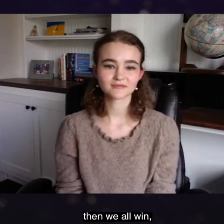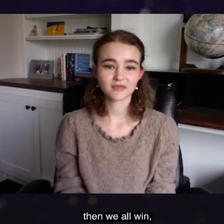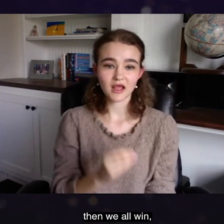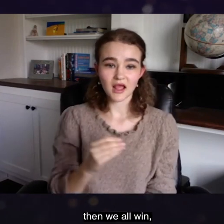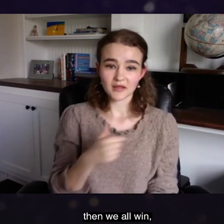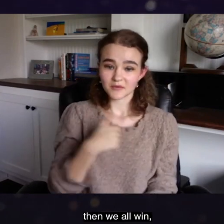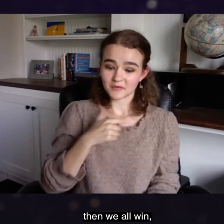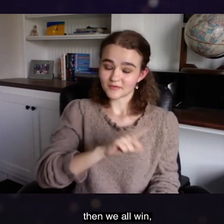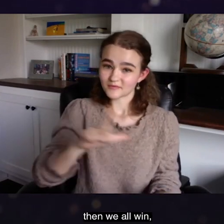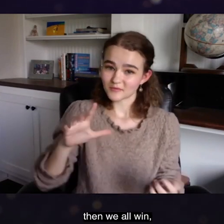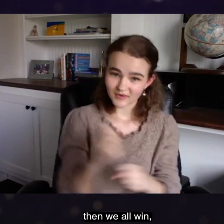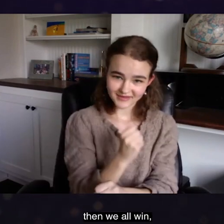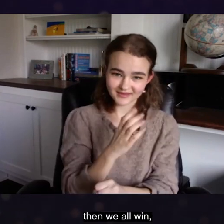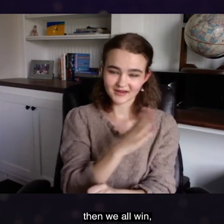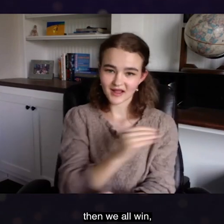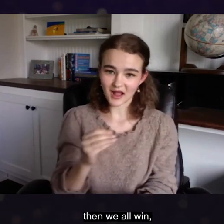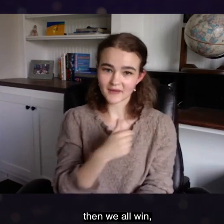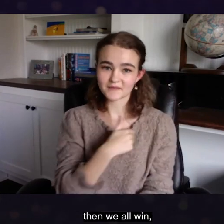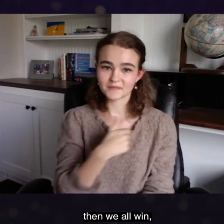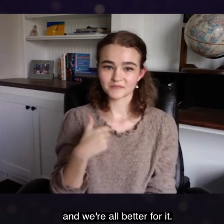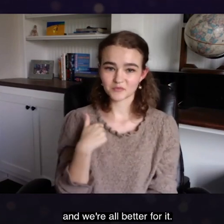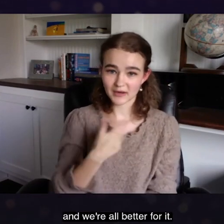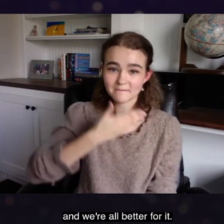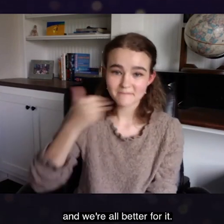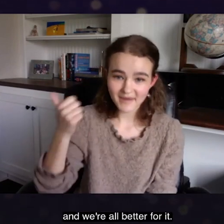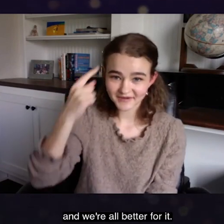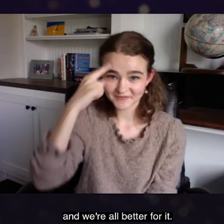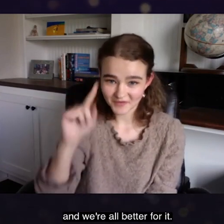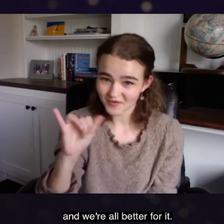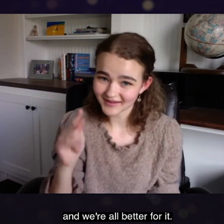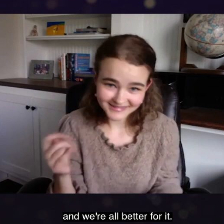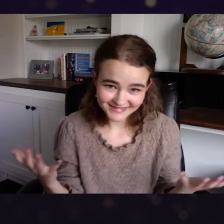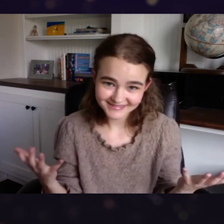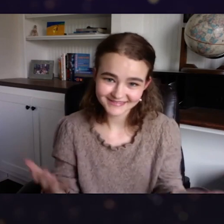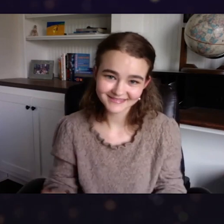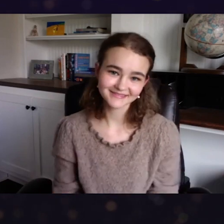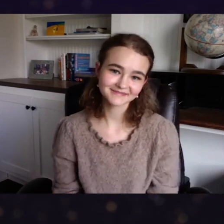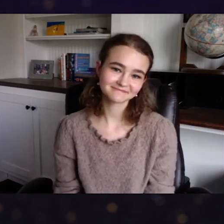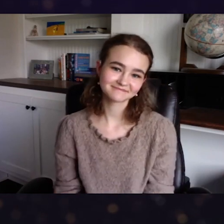then we all win, and we're all better for it.